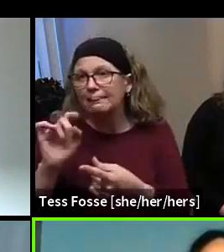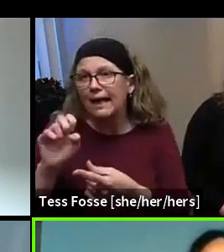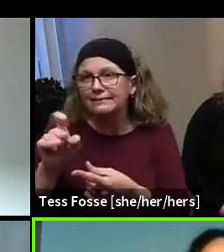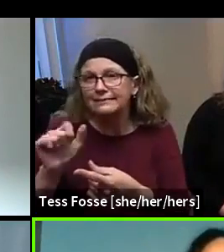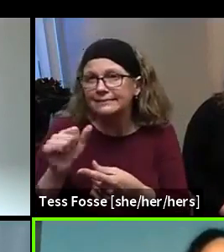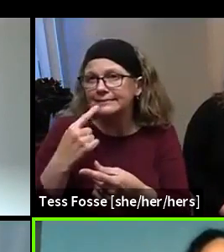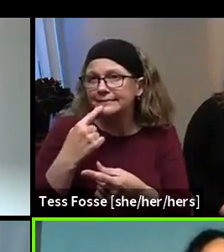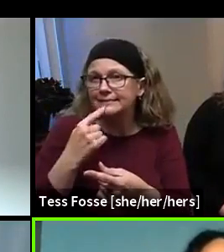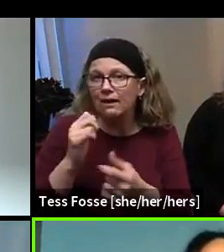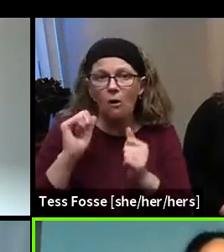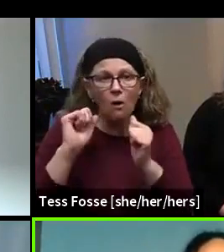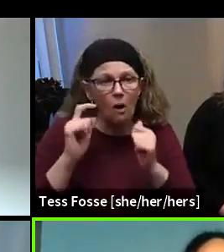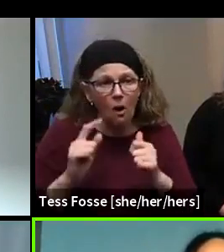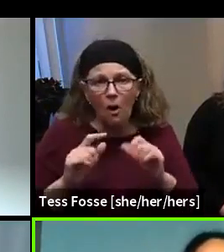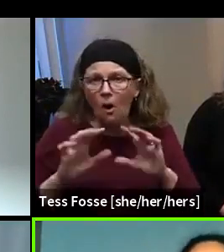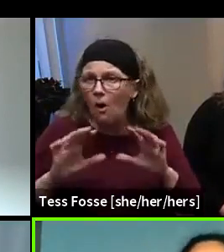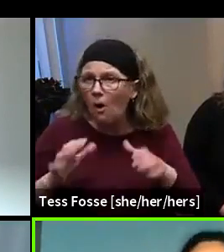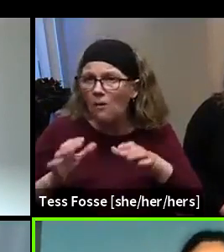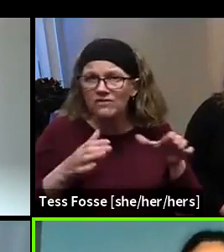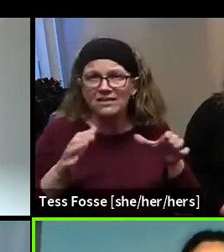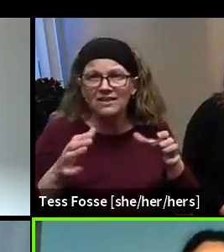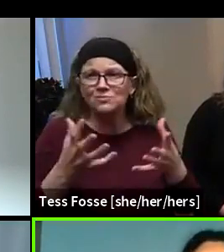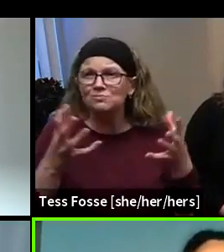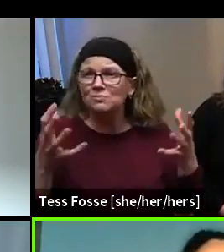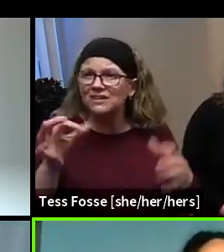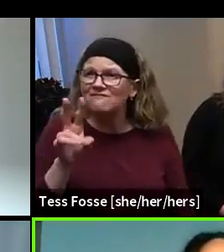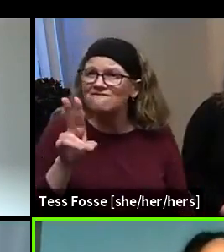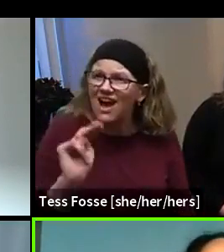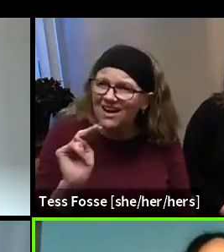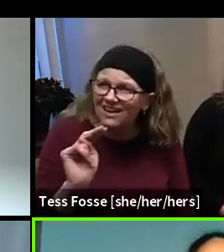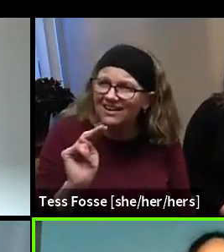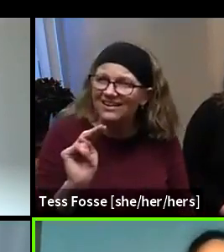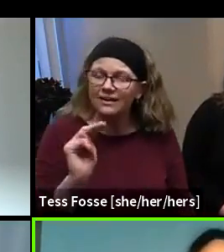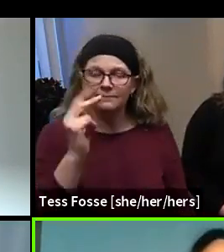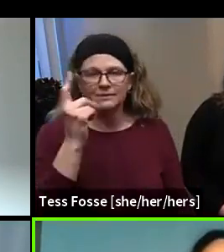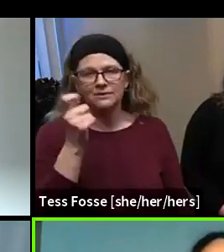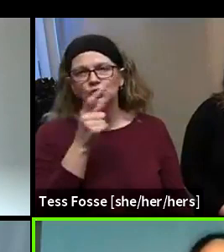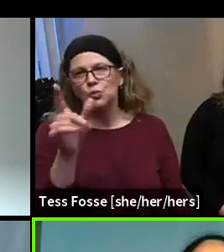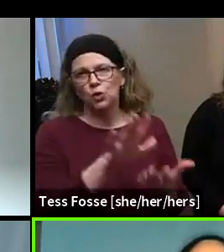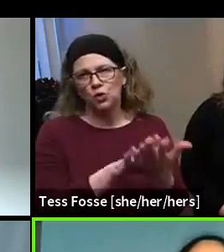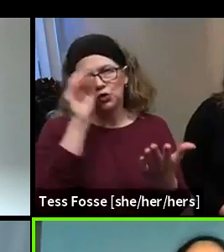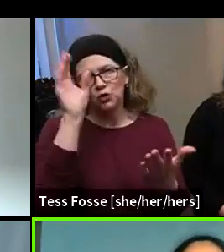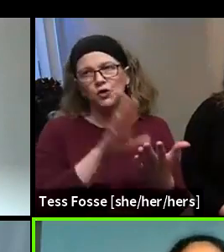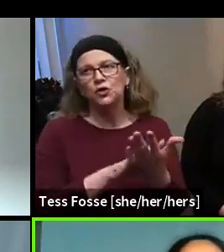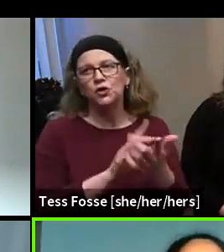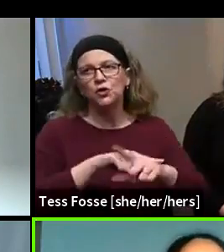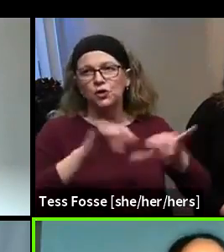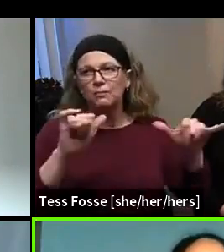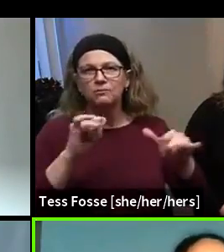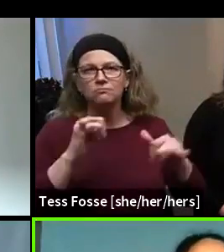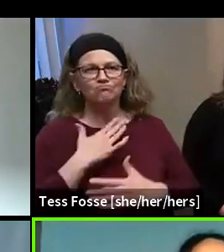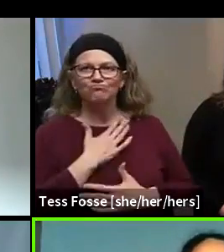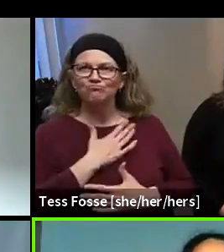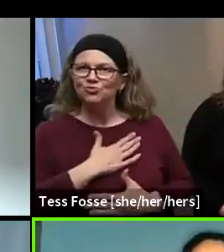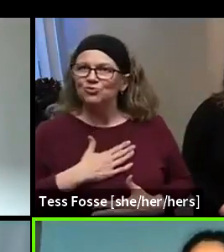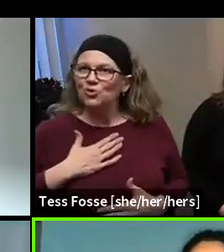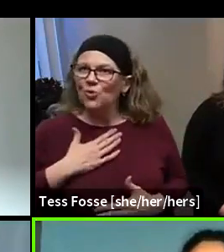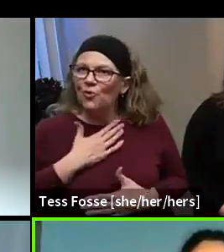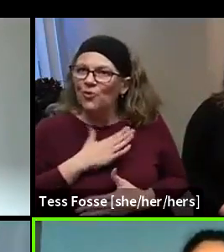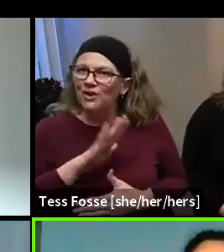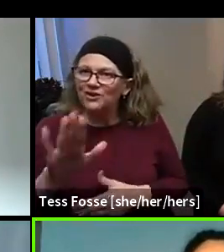just all the classes are a lot of fun, and because you're learning, you're enjoying your time